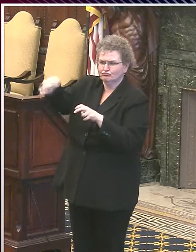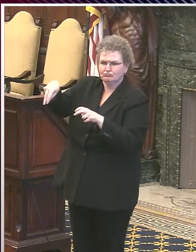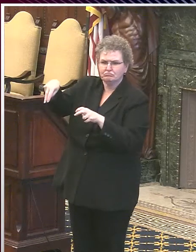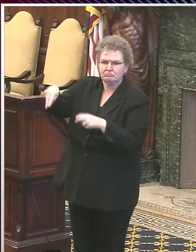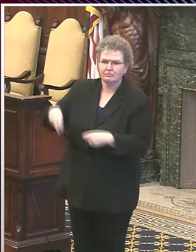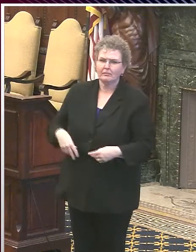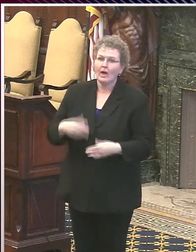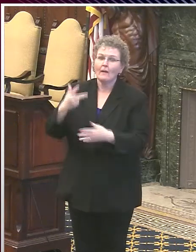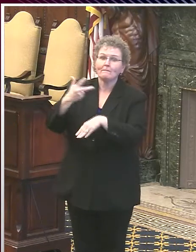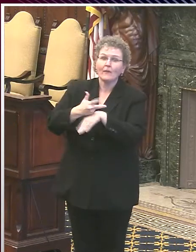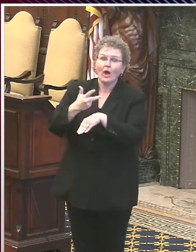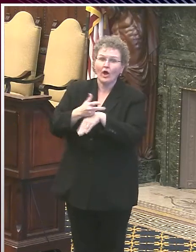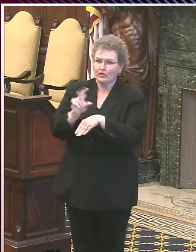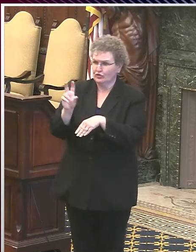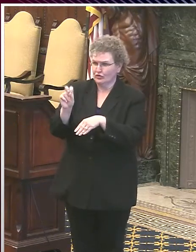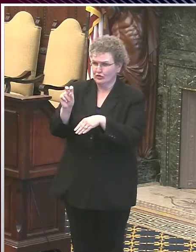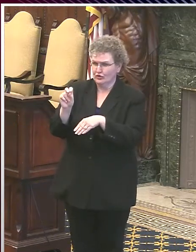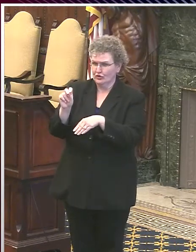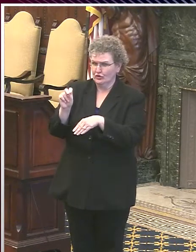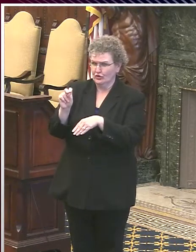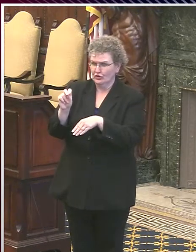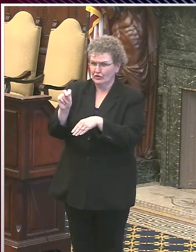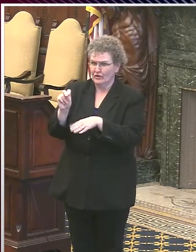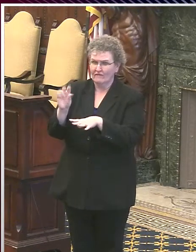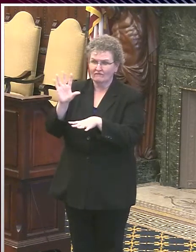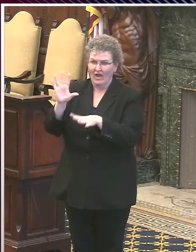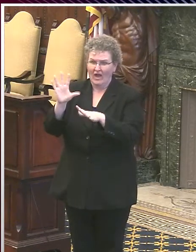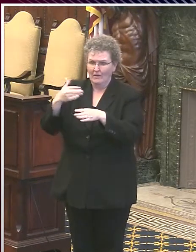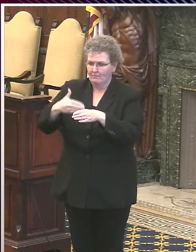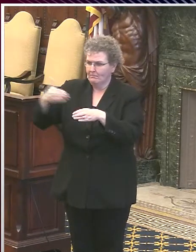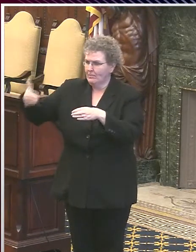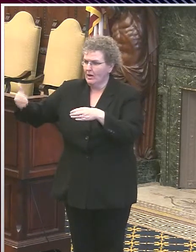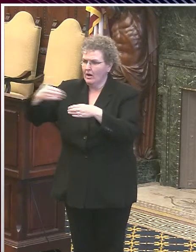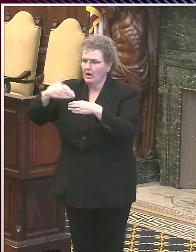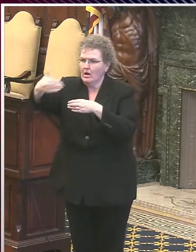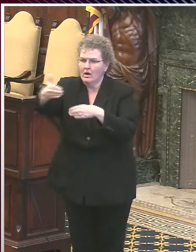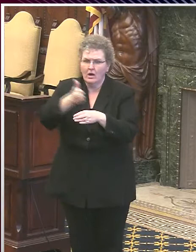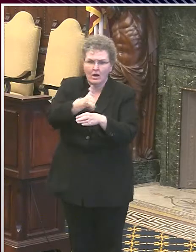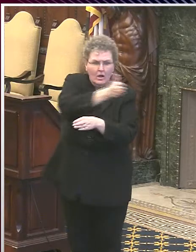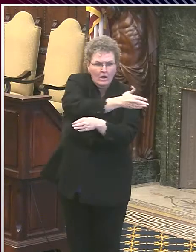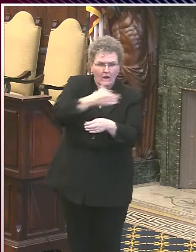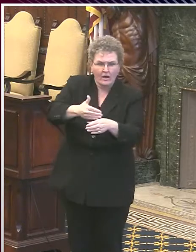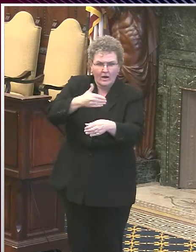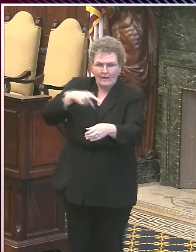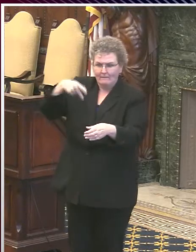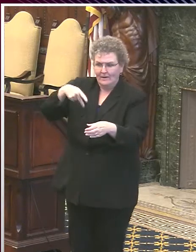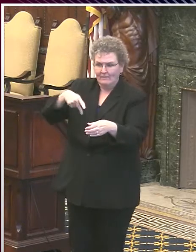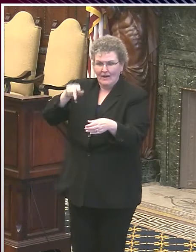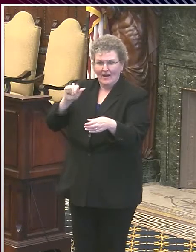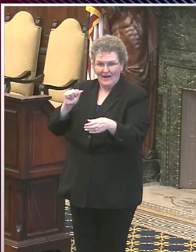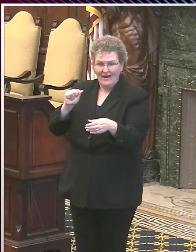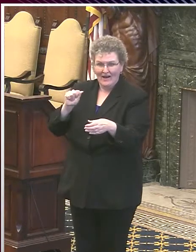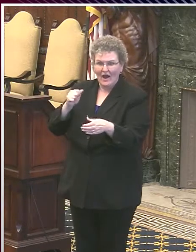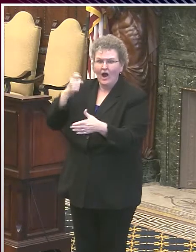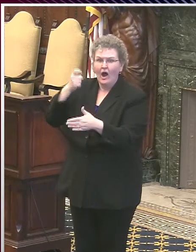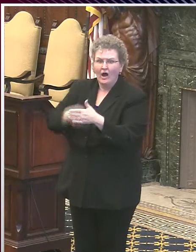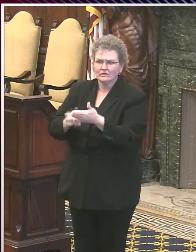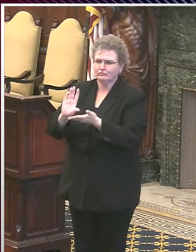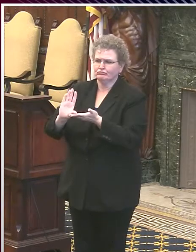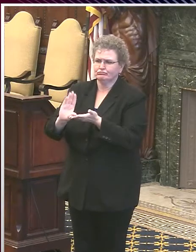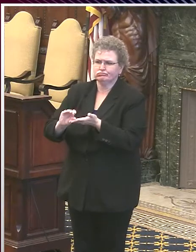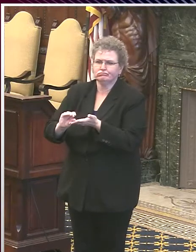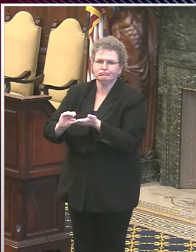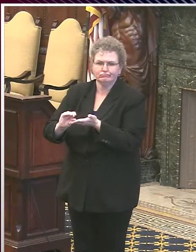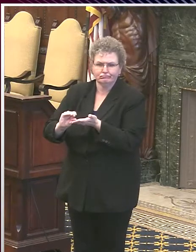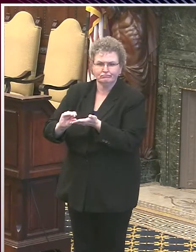garages and lots within 5 blocks of the site, and the Parking Authority is also offering reduced fare at these parking lots near the Convention